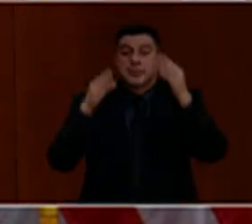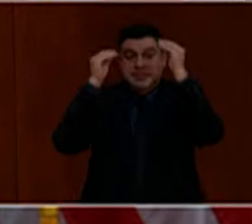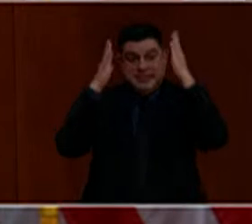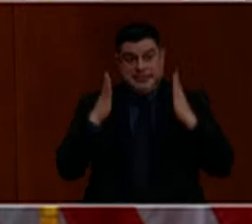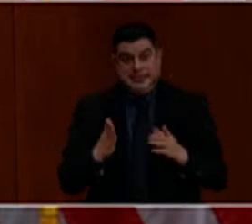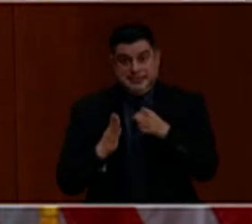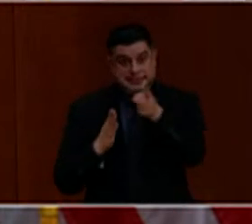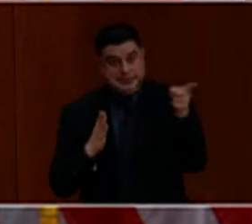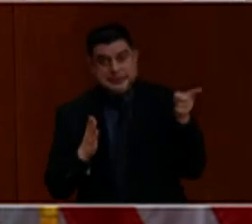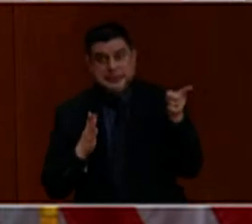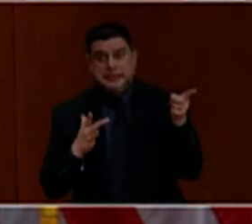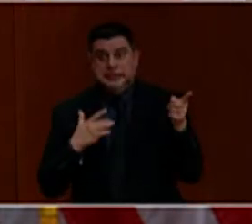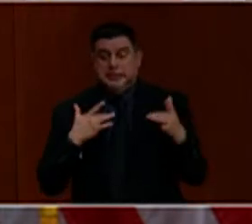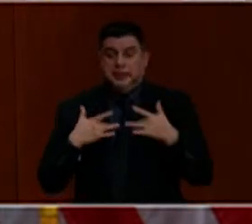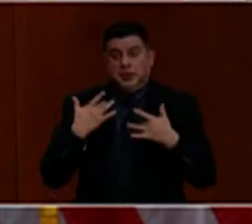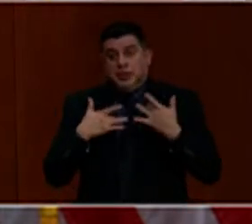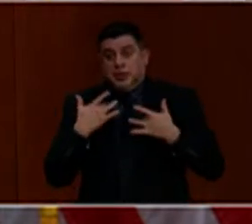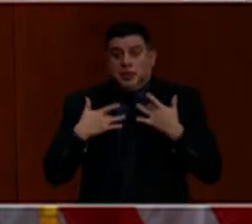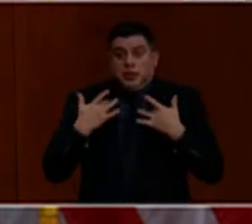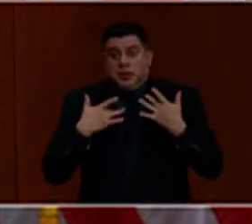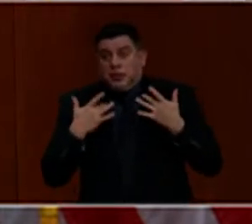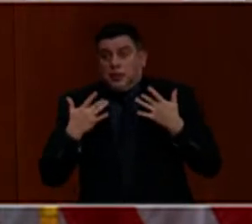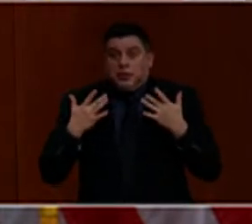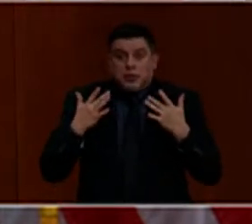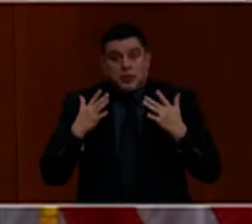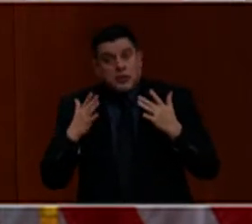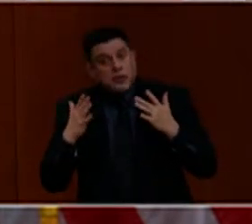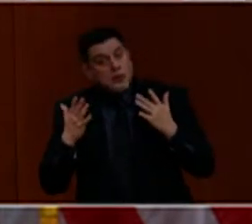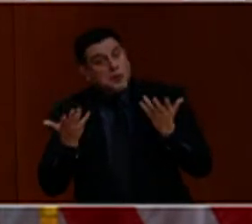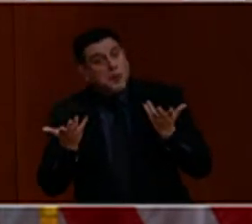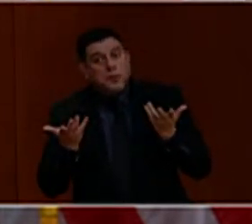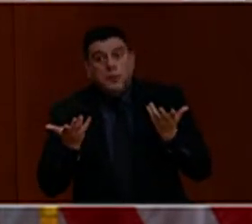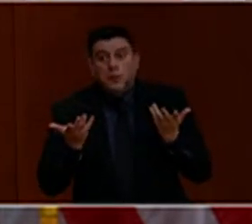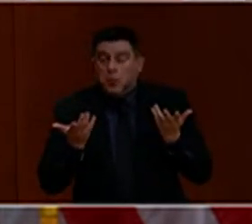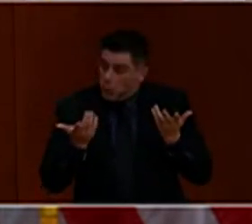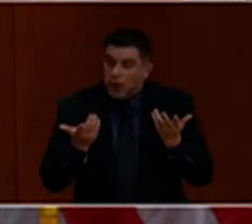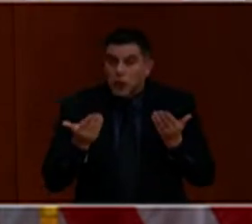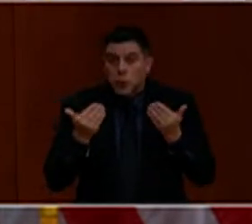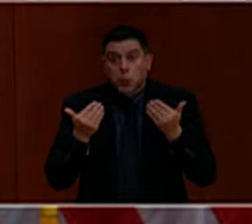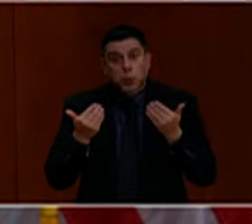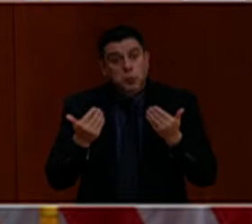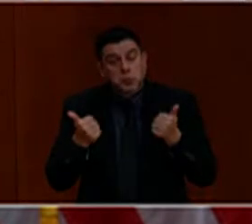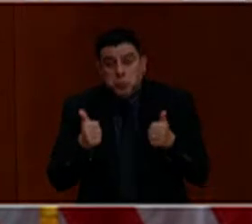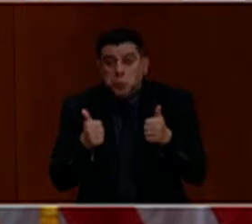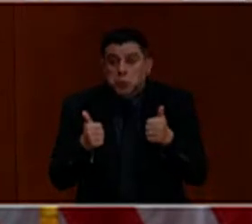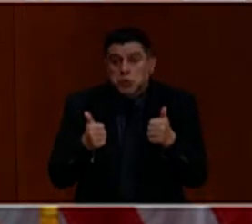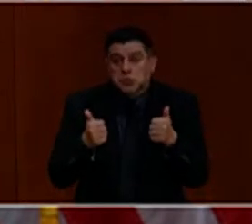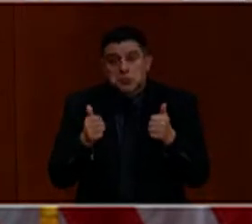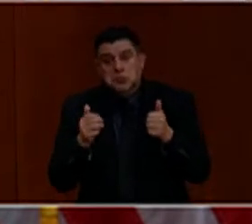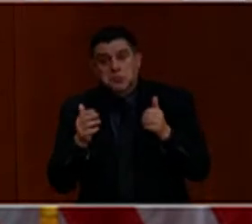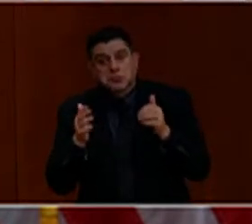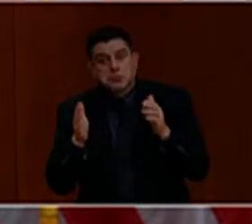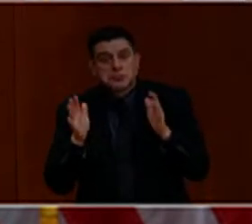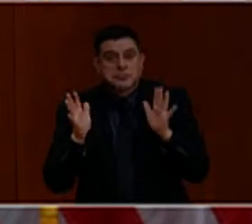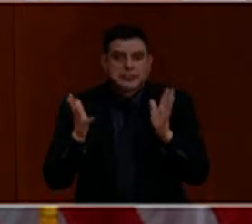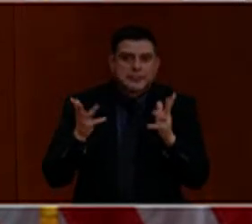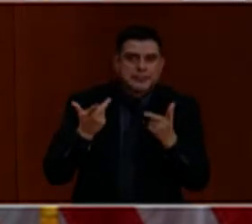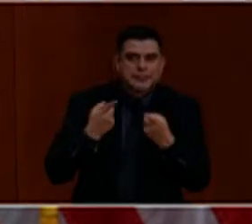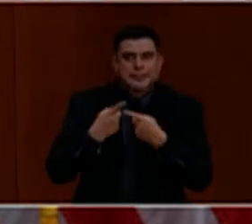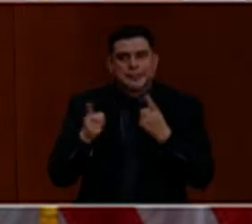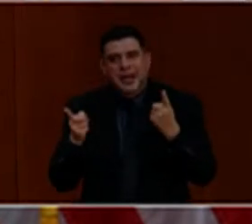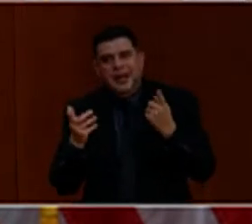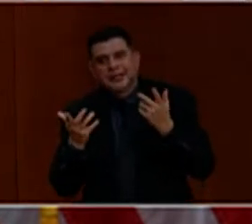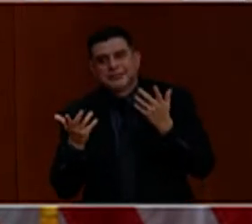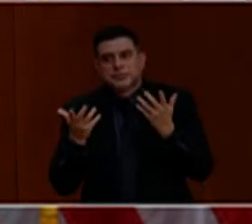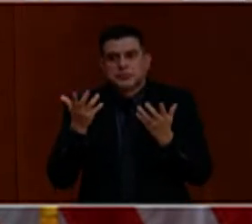superintendent was really something that I found very powerful, because I think, when you go into this, you're going into it